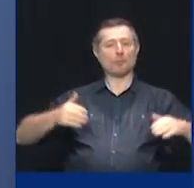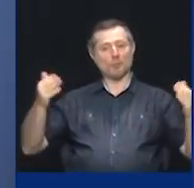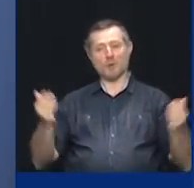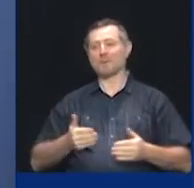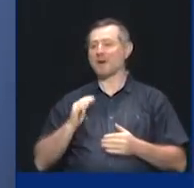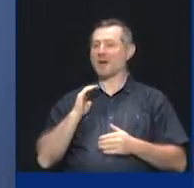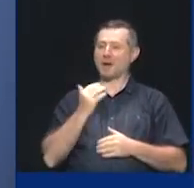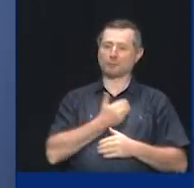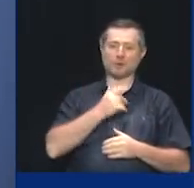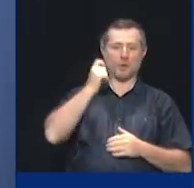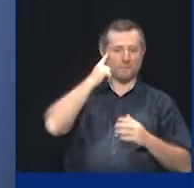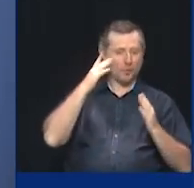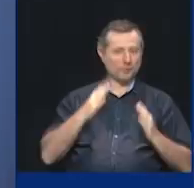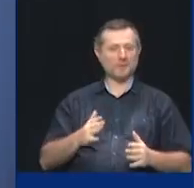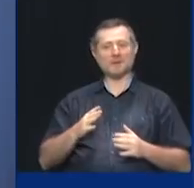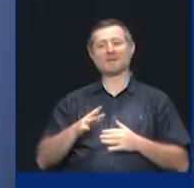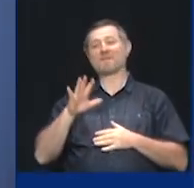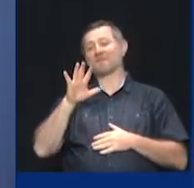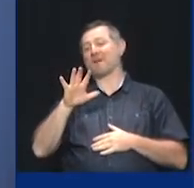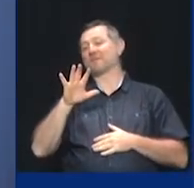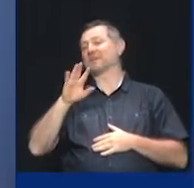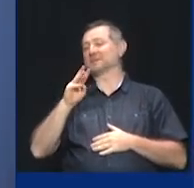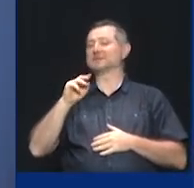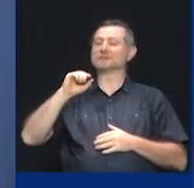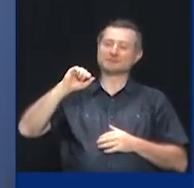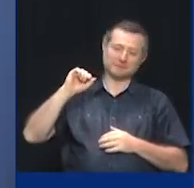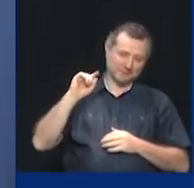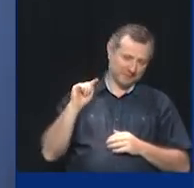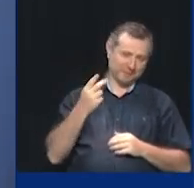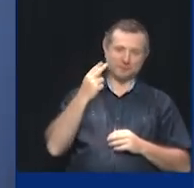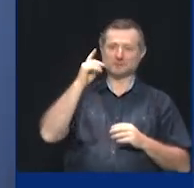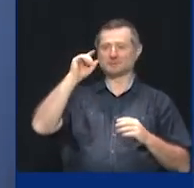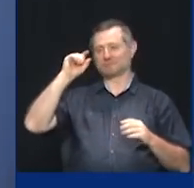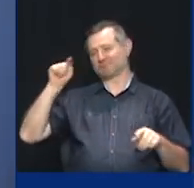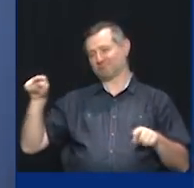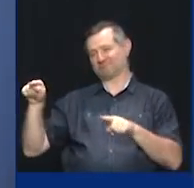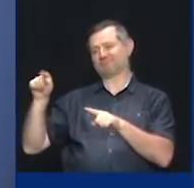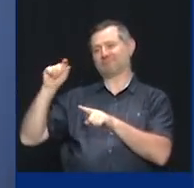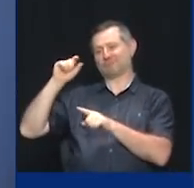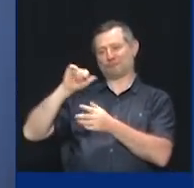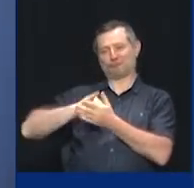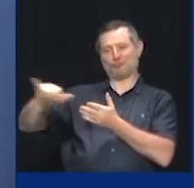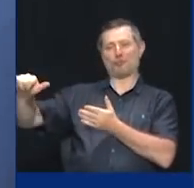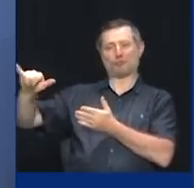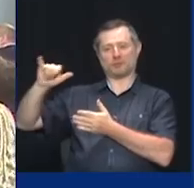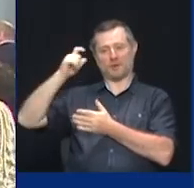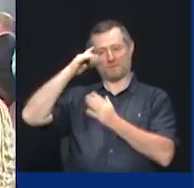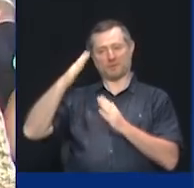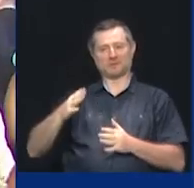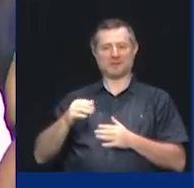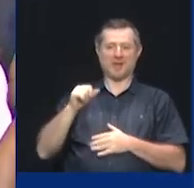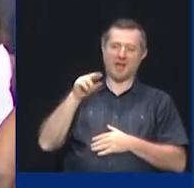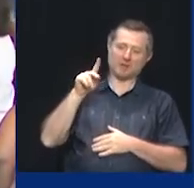governor, the 56th governor of the state of New York, Governor Andrew M. Cuomo.